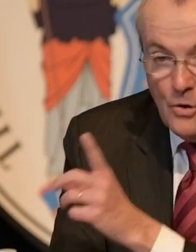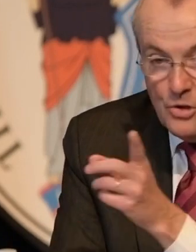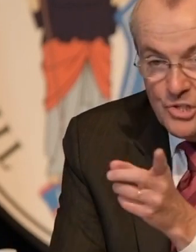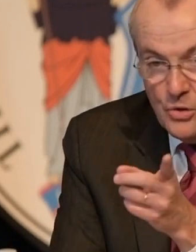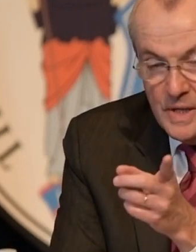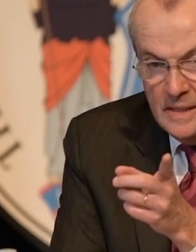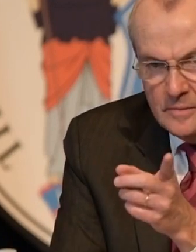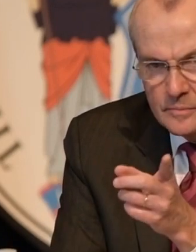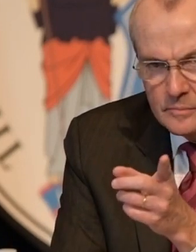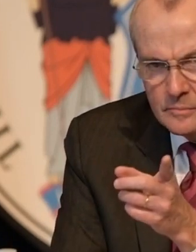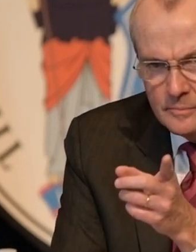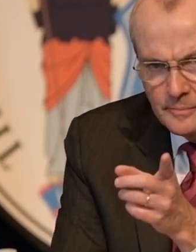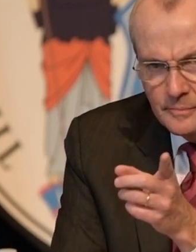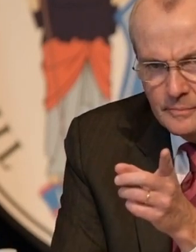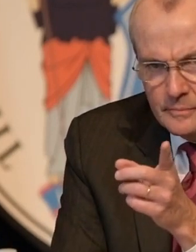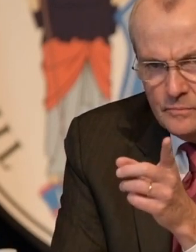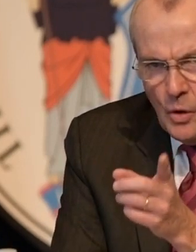And also the